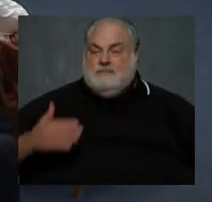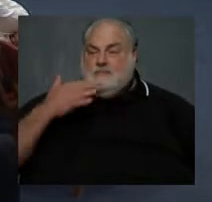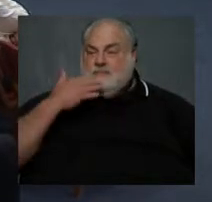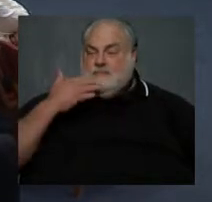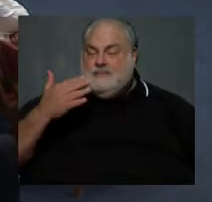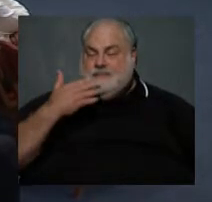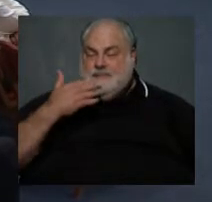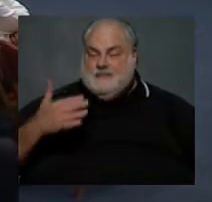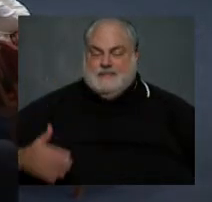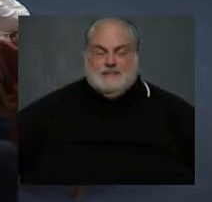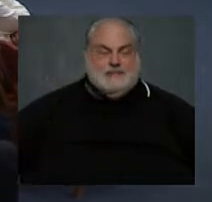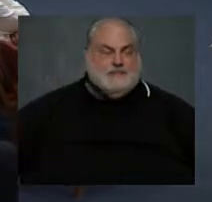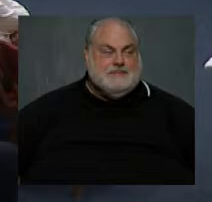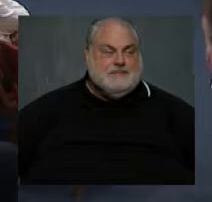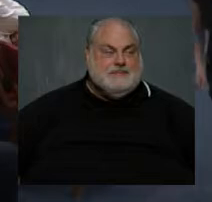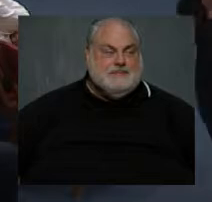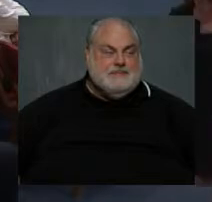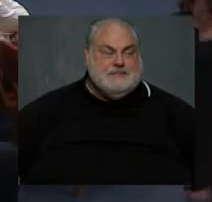Kennedy. Thank you. Appreciate that.